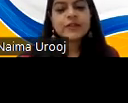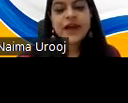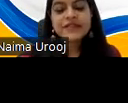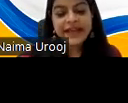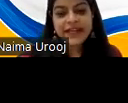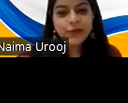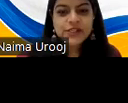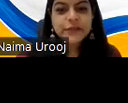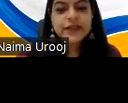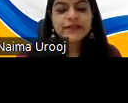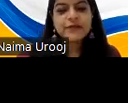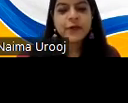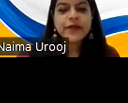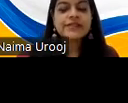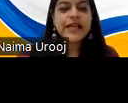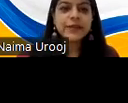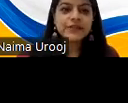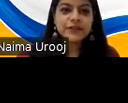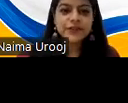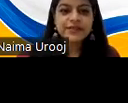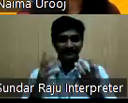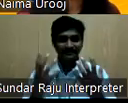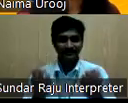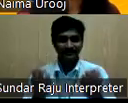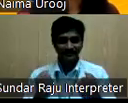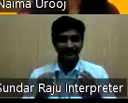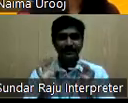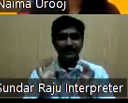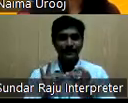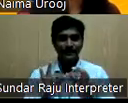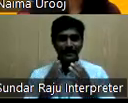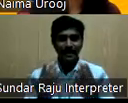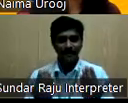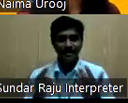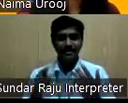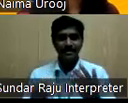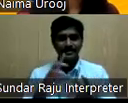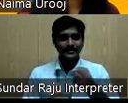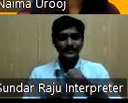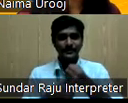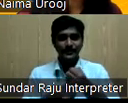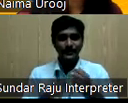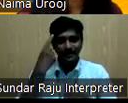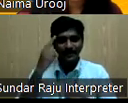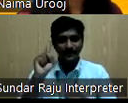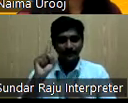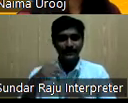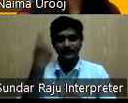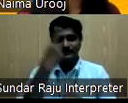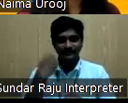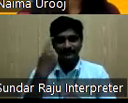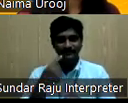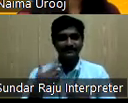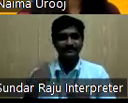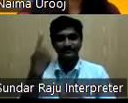We also have sign language interpreters for various segments of today's session who would be supporting us. And I'm pleased to introduce them here.